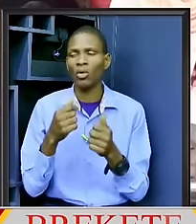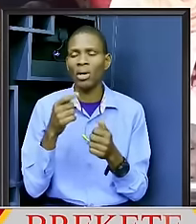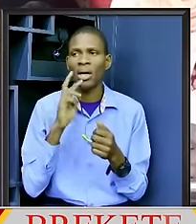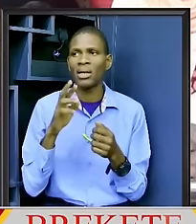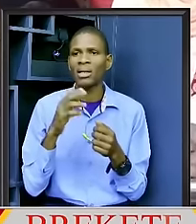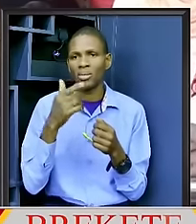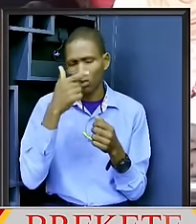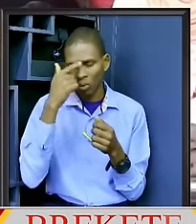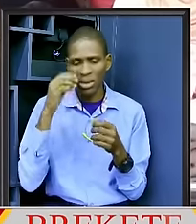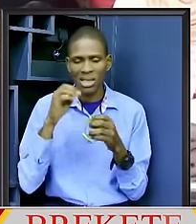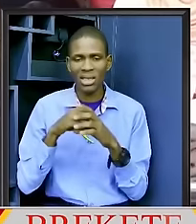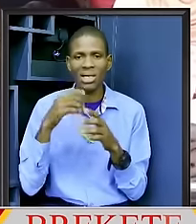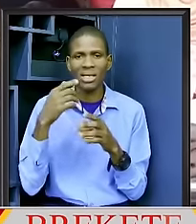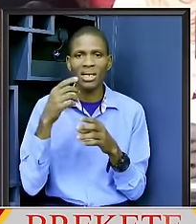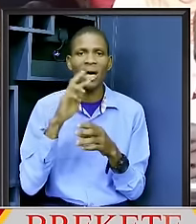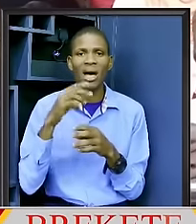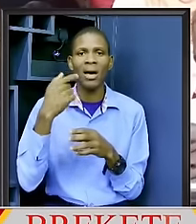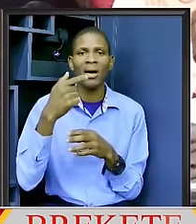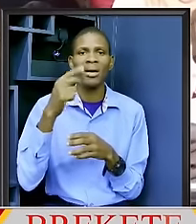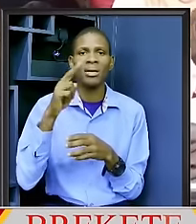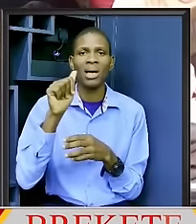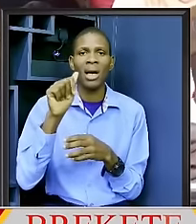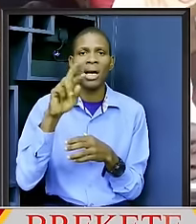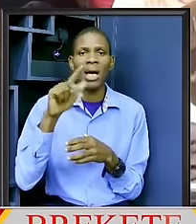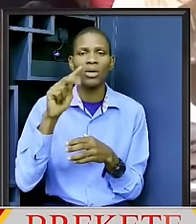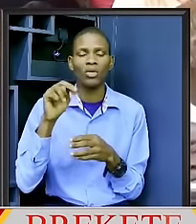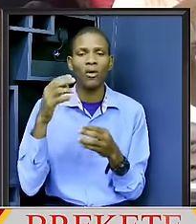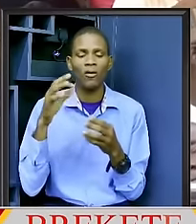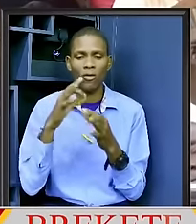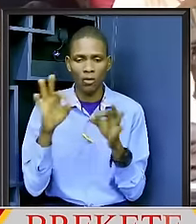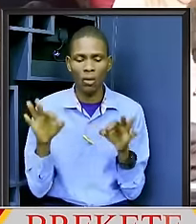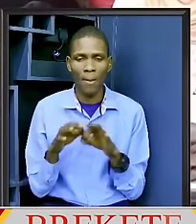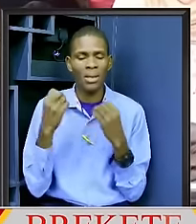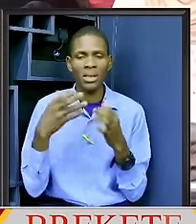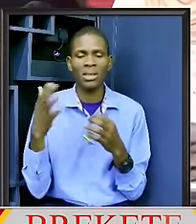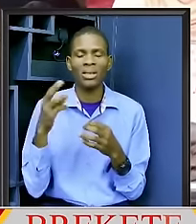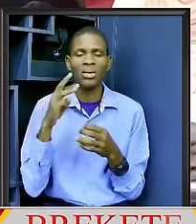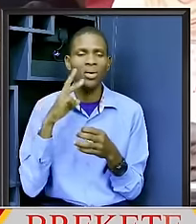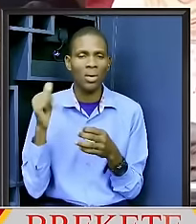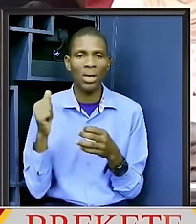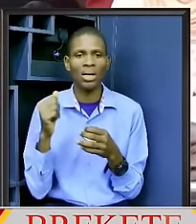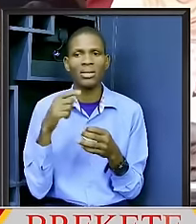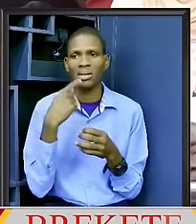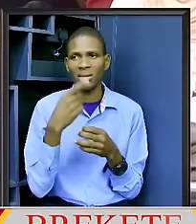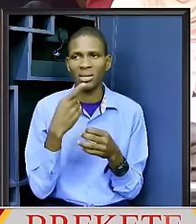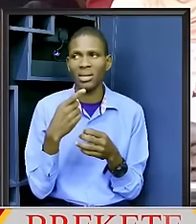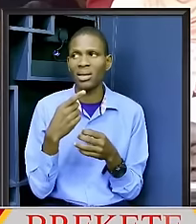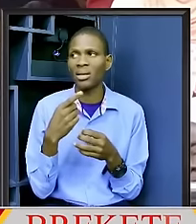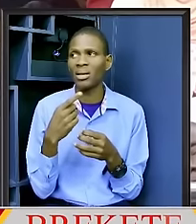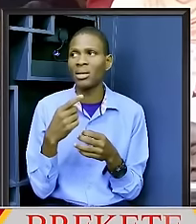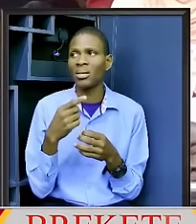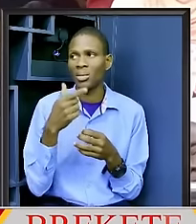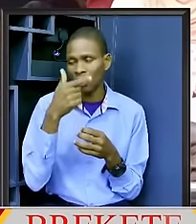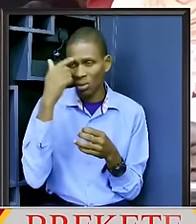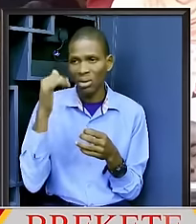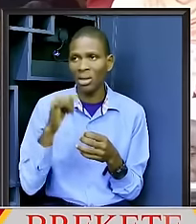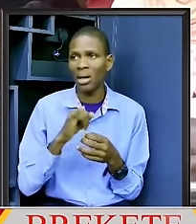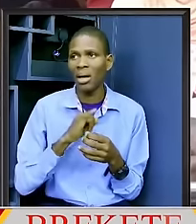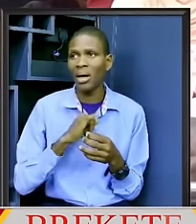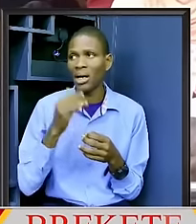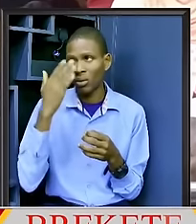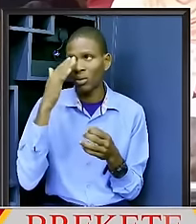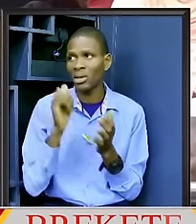form, so many things that were said on that Friday, I didn't want to just respond to most of them because I know that we took